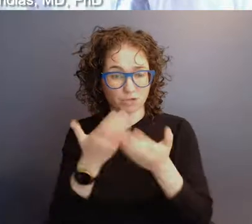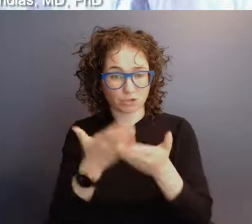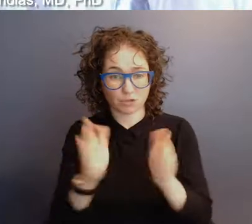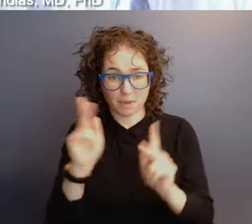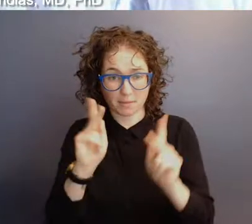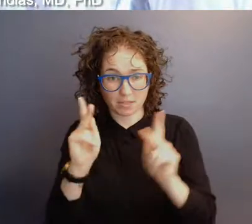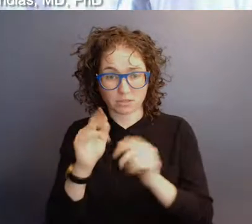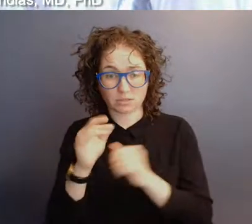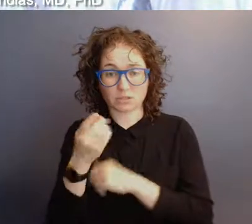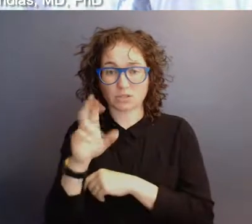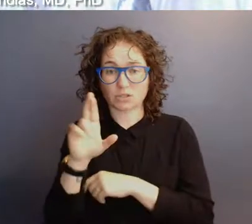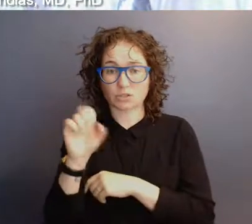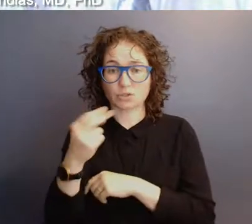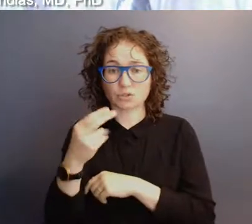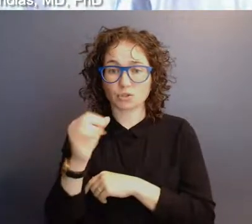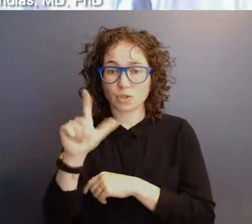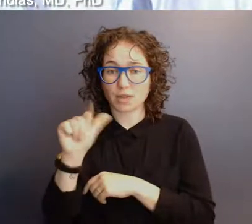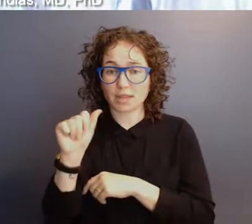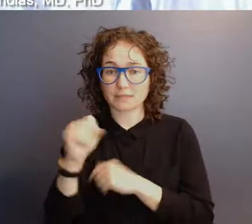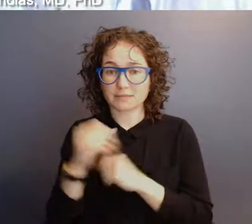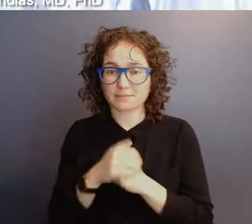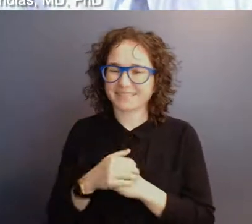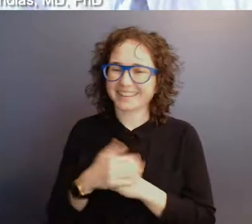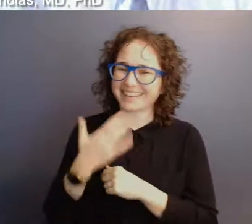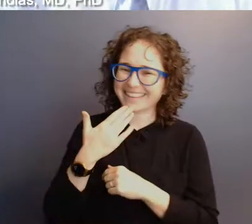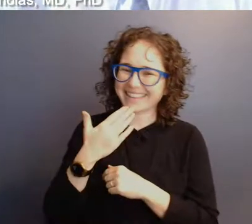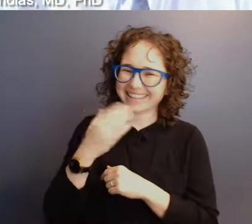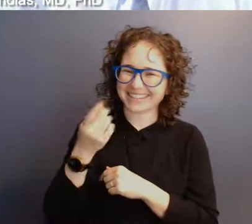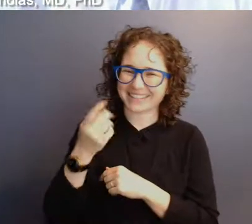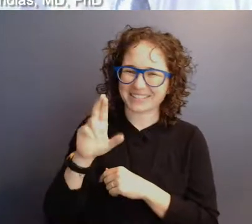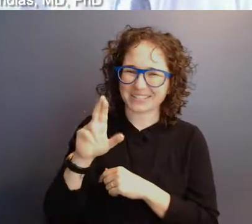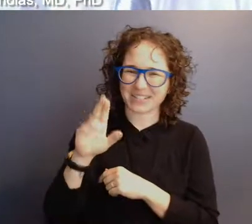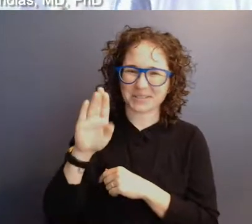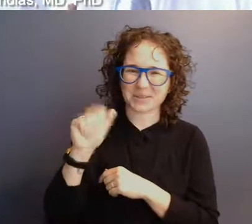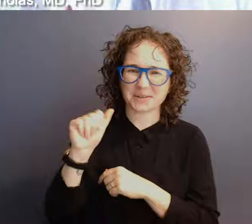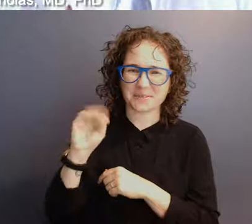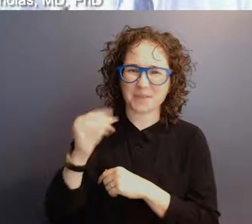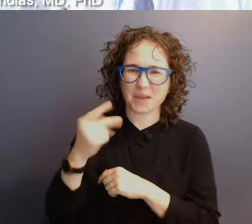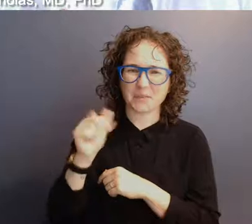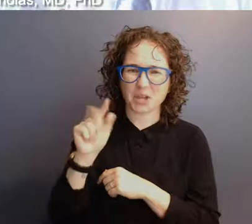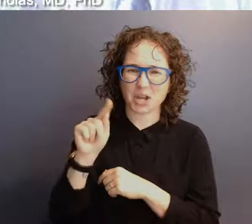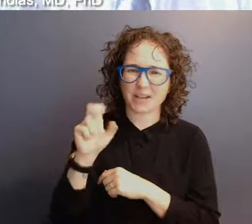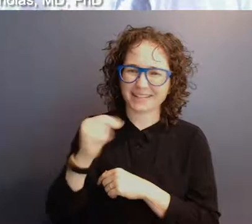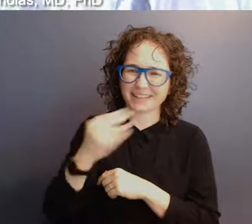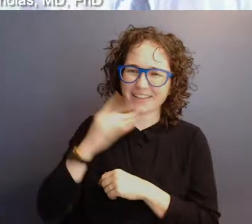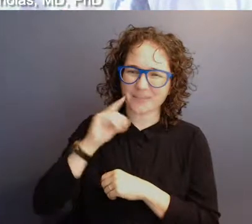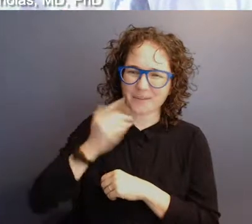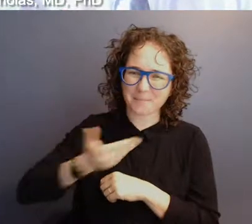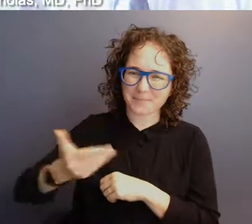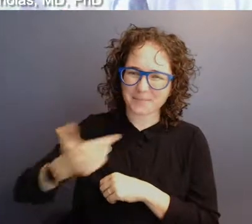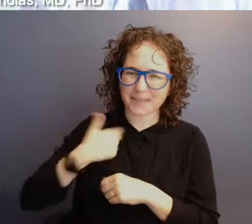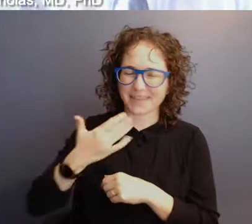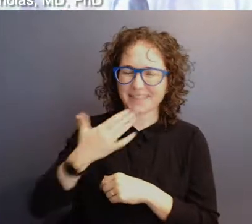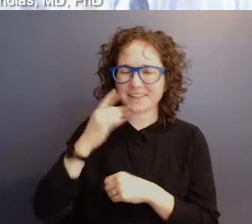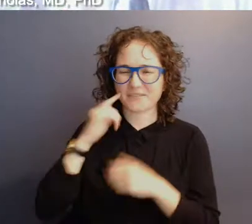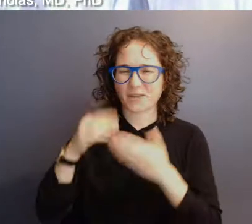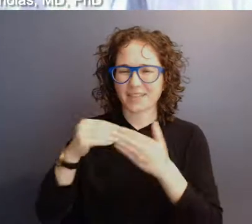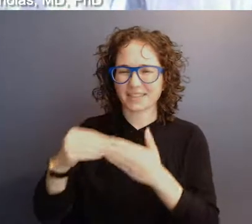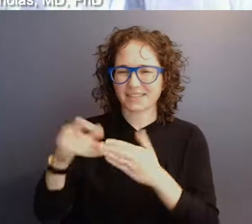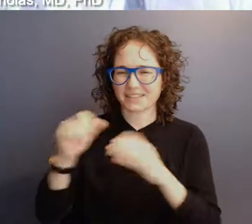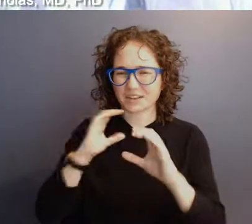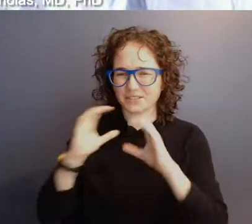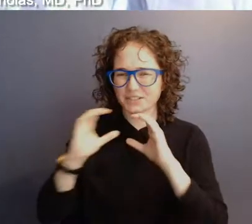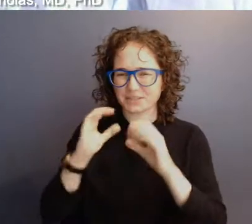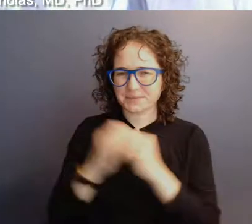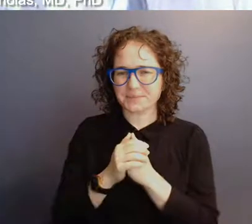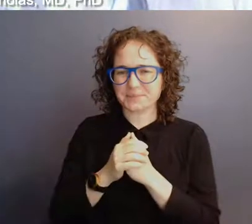Sholas. Thank you, Dr. Baumgarten. Thanks for having me, and thanks for leading this conversation. First, as a physician